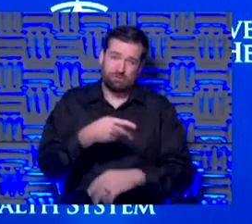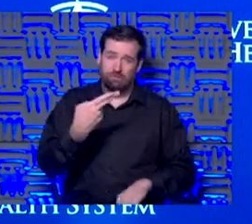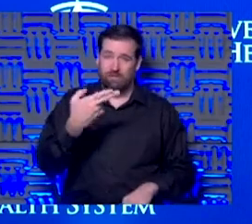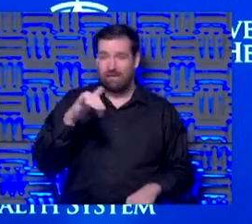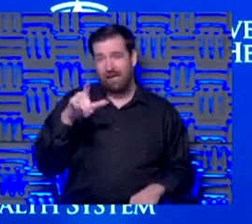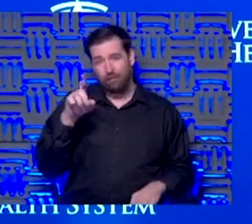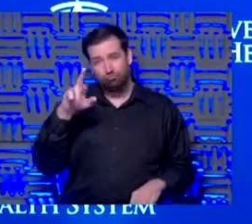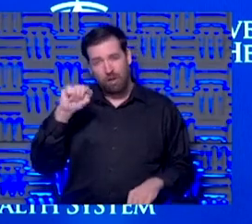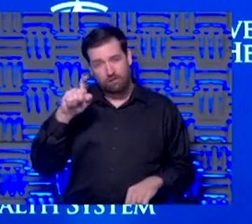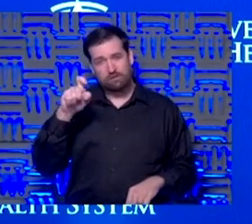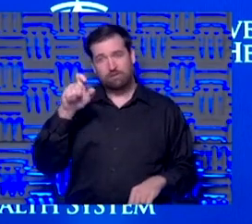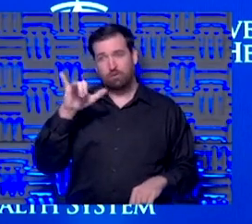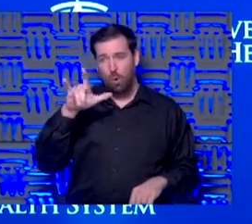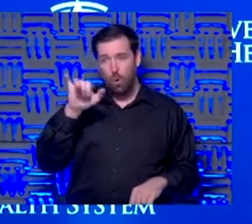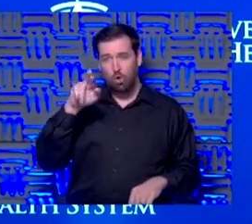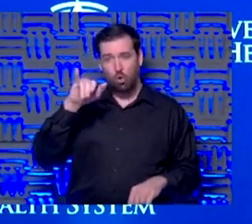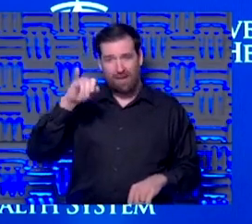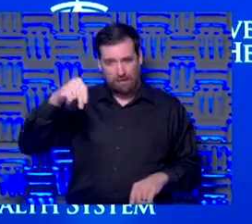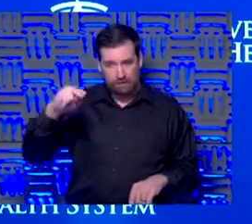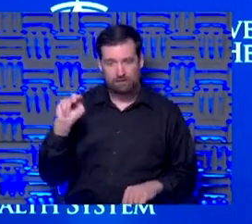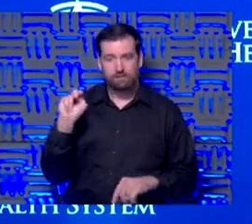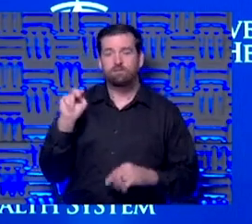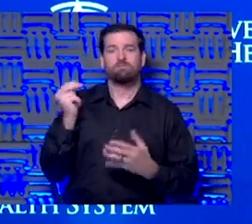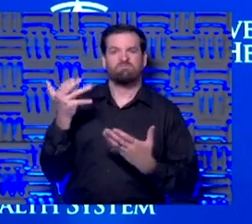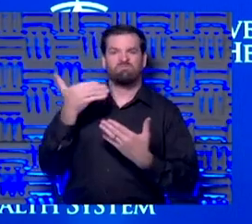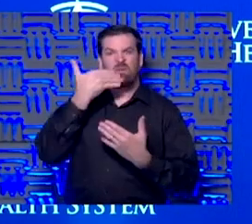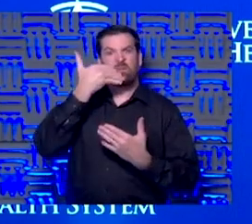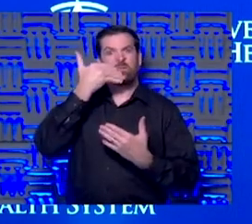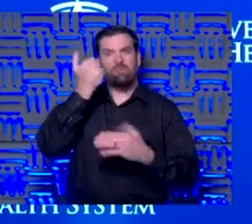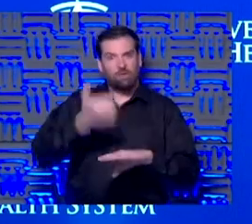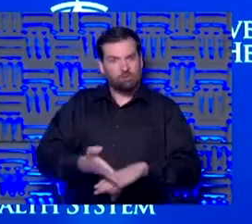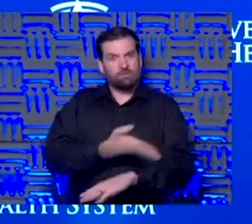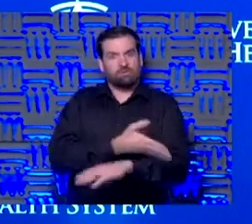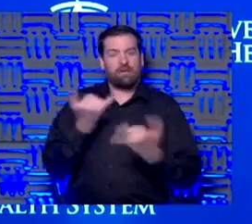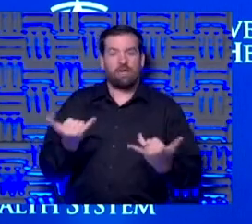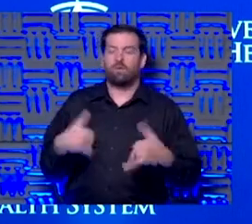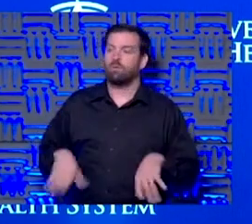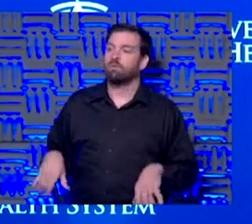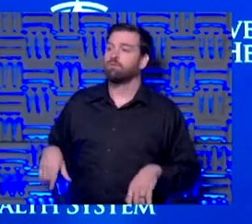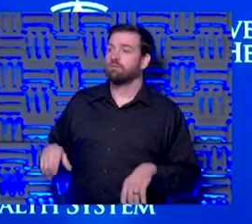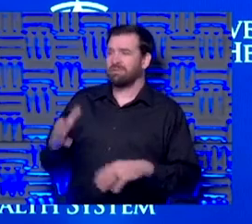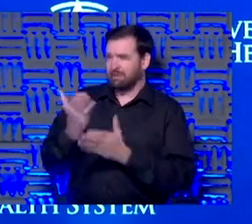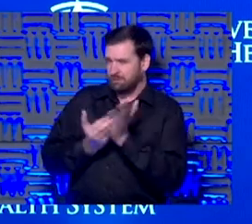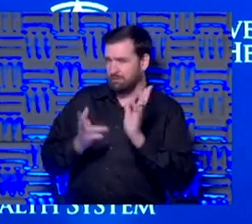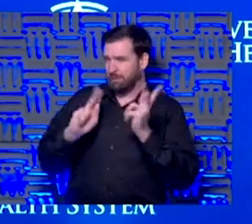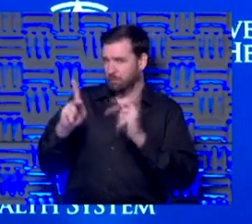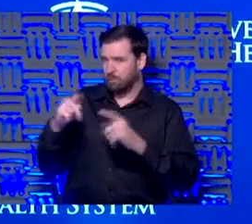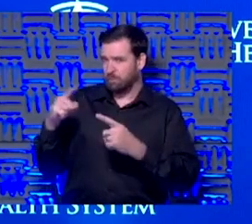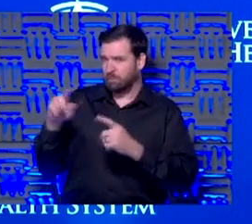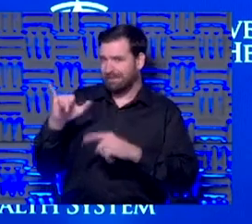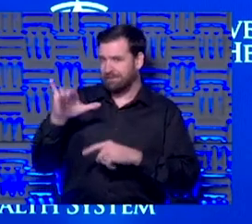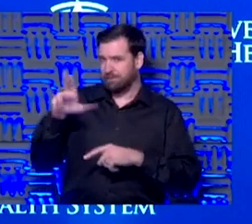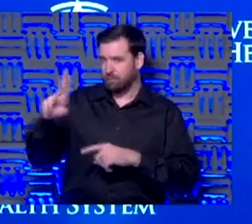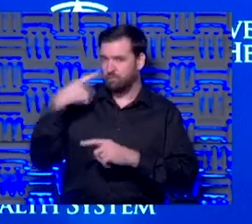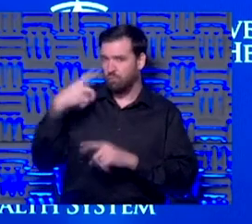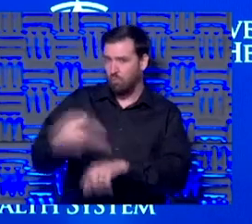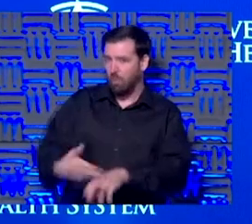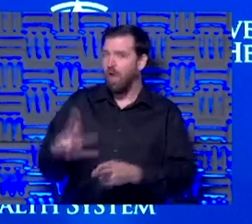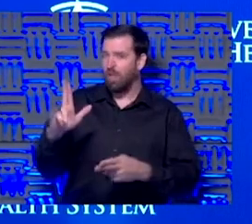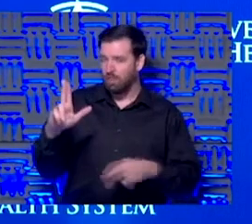all probably combine to having a better outcome. And I think we've got some folks in the ICU right now that have been ventilated for a while. That may be a bit of a struggle, so we'll see.